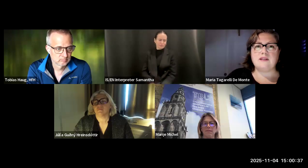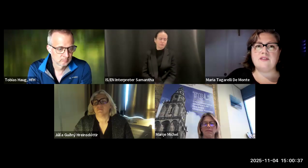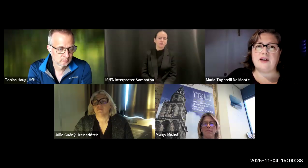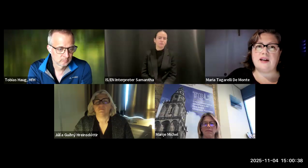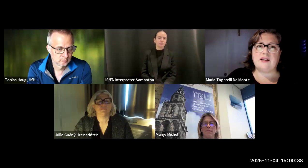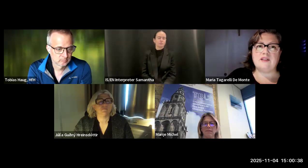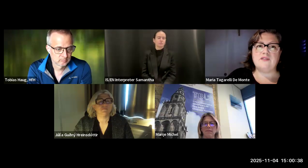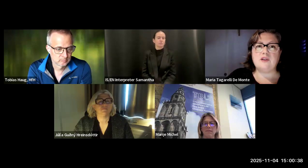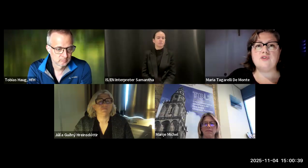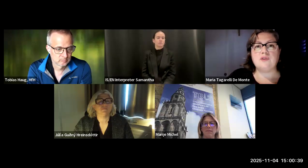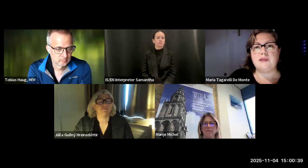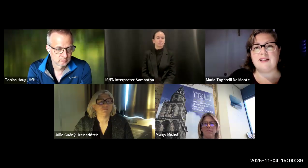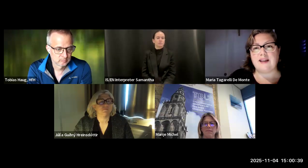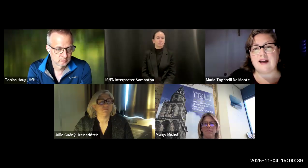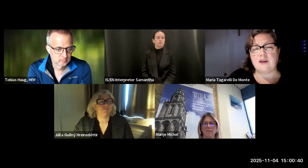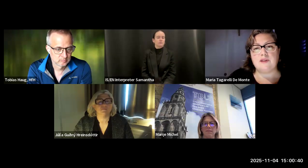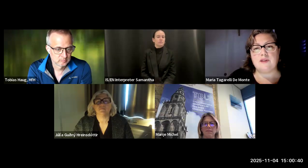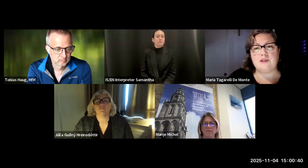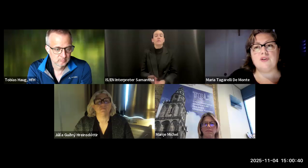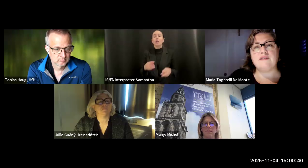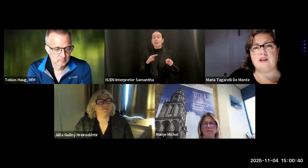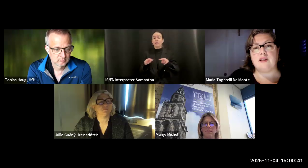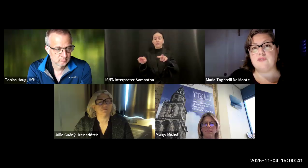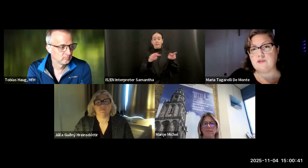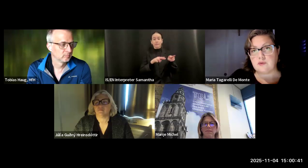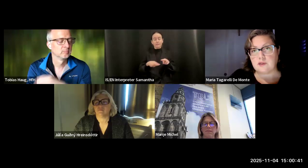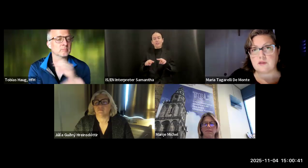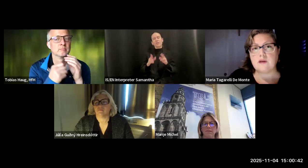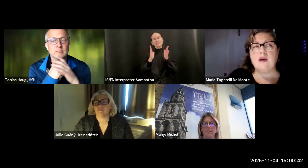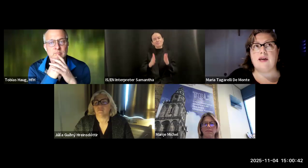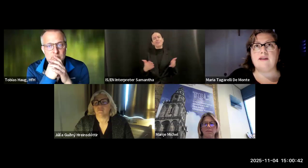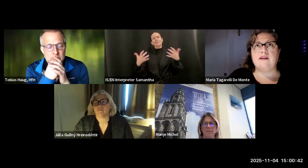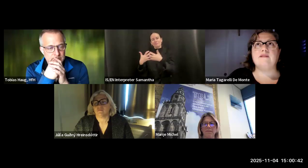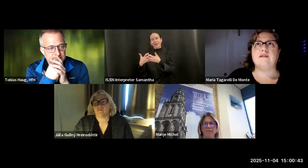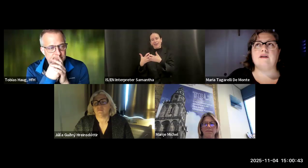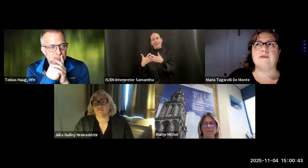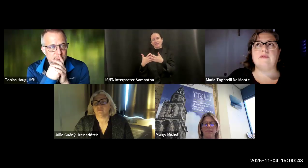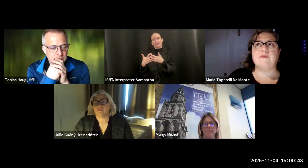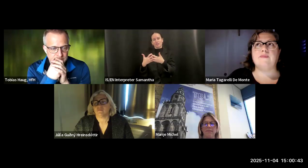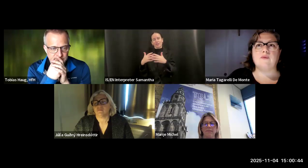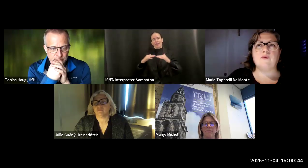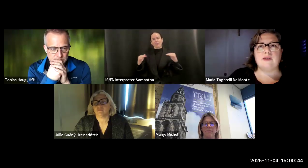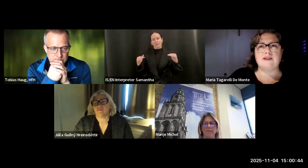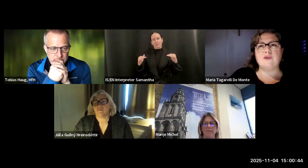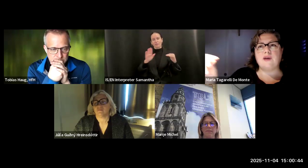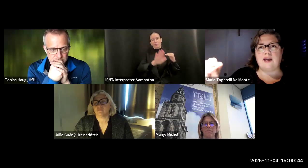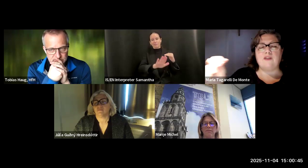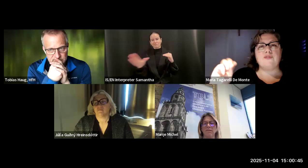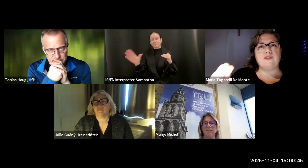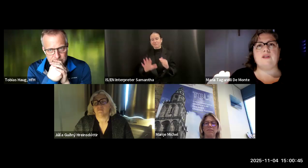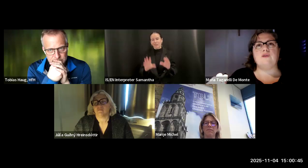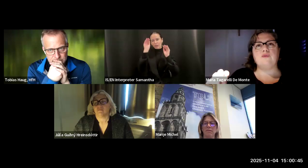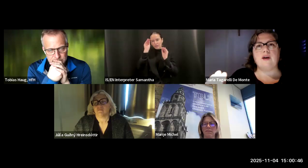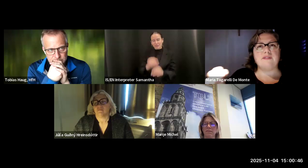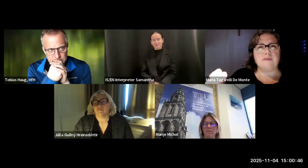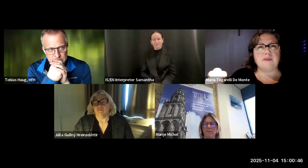to stress is the fact that the videos should be in line with the learning stage of the students. That is, it's okay